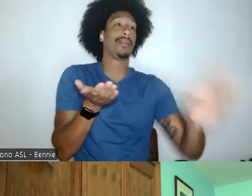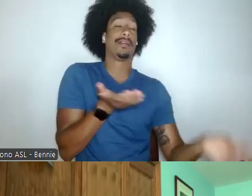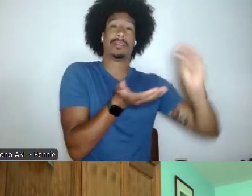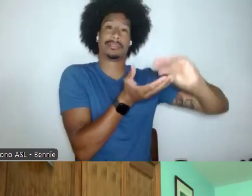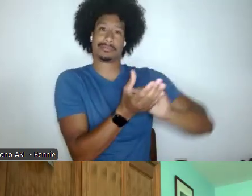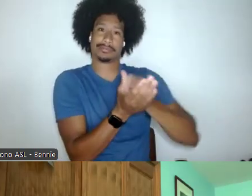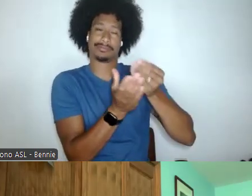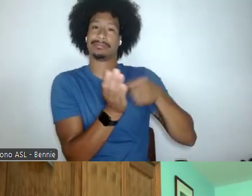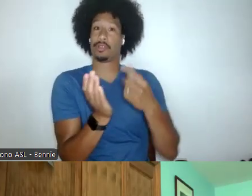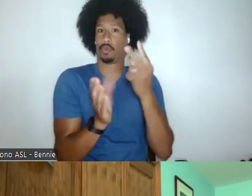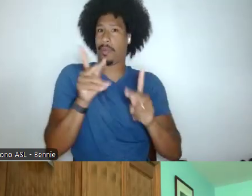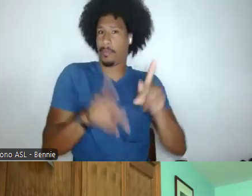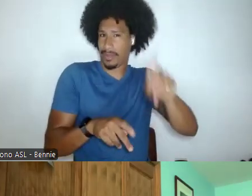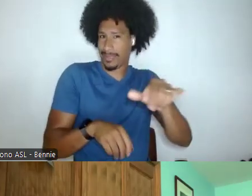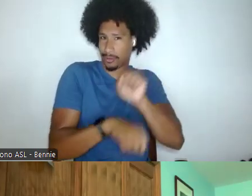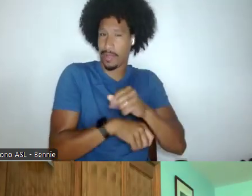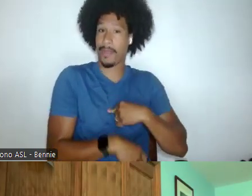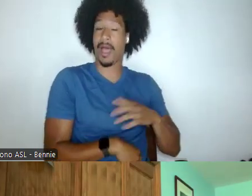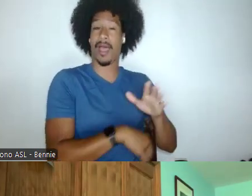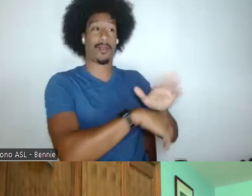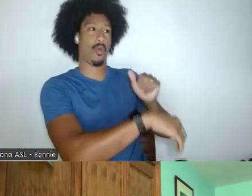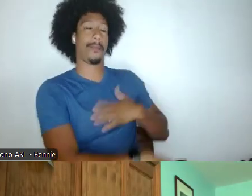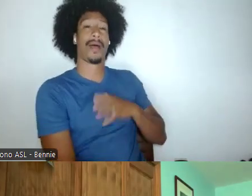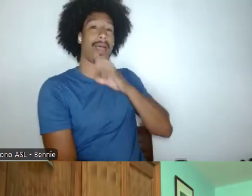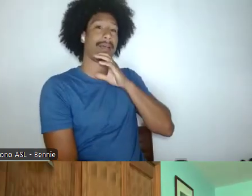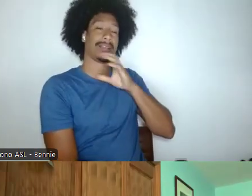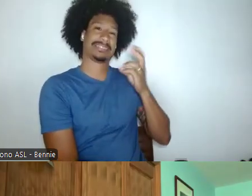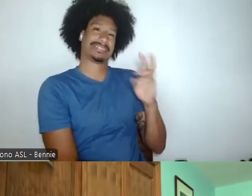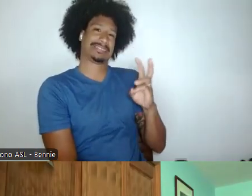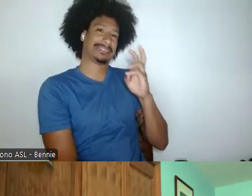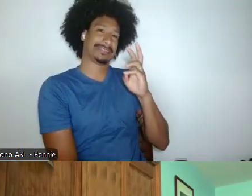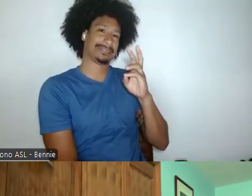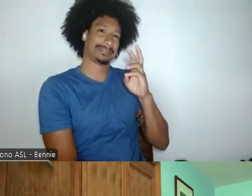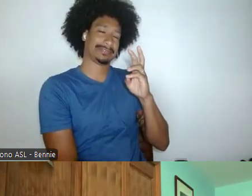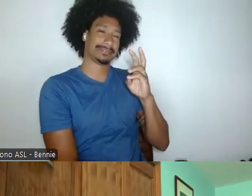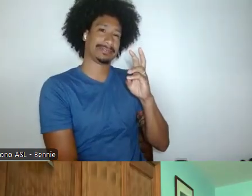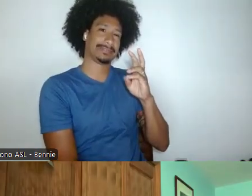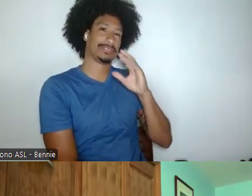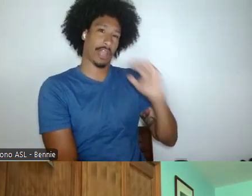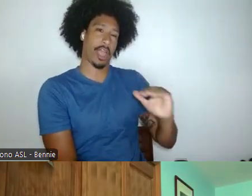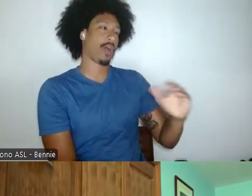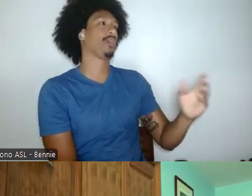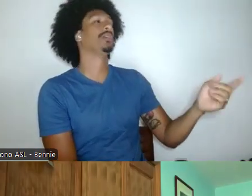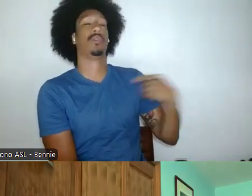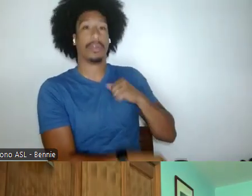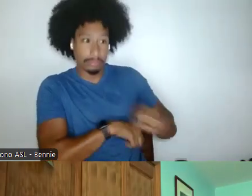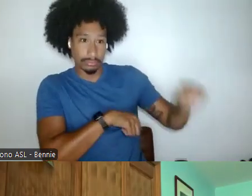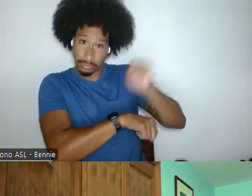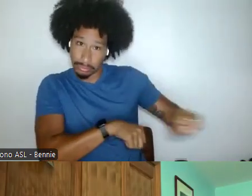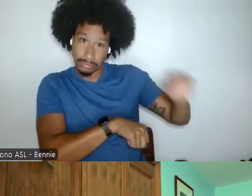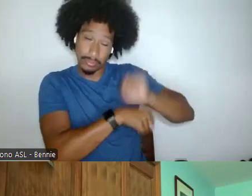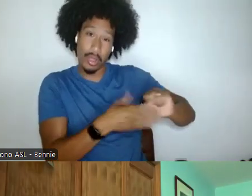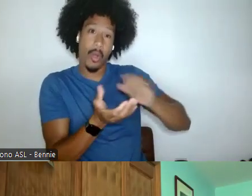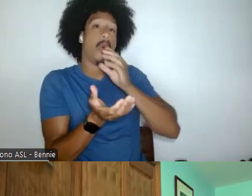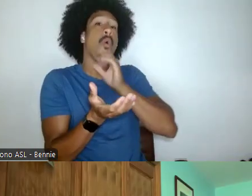my 16-year-old over and we spend a while trying to get the new liner out to put the old liner in, and it is